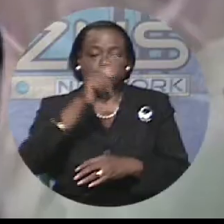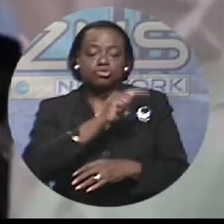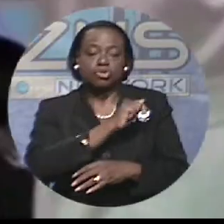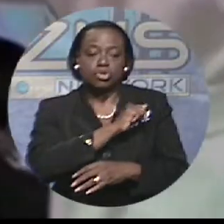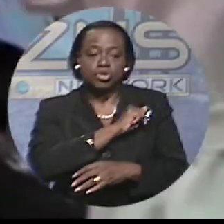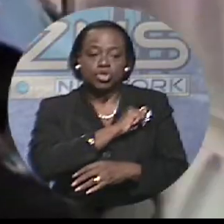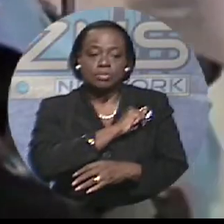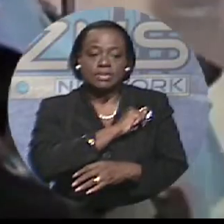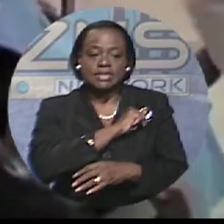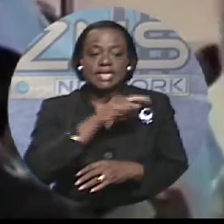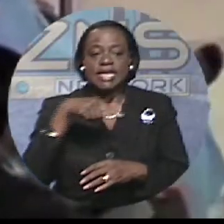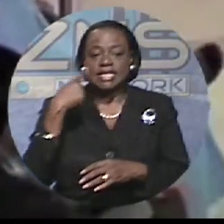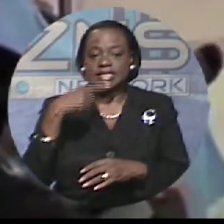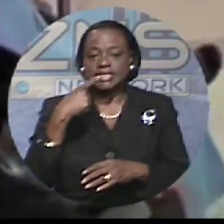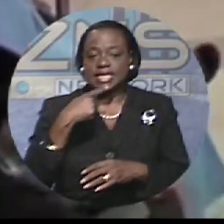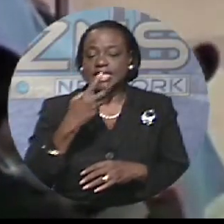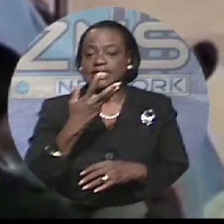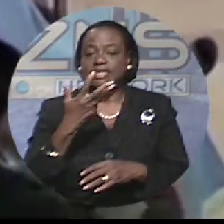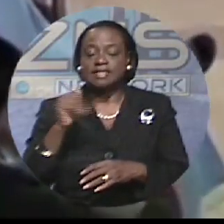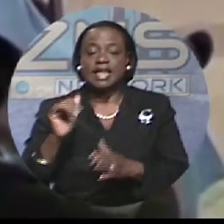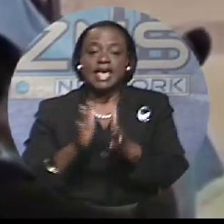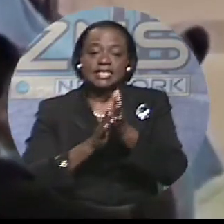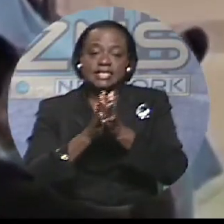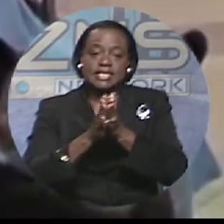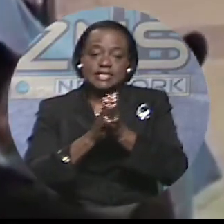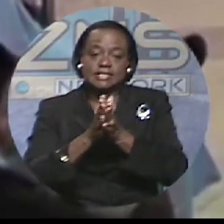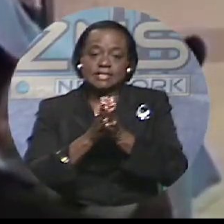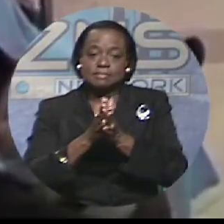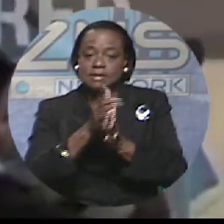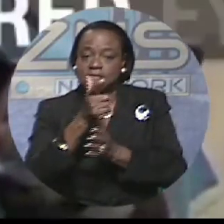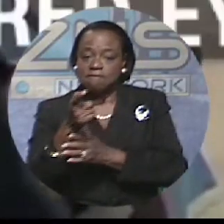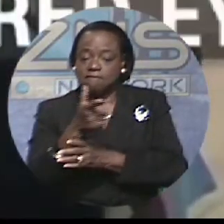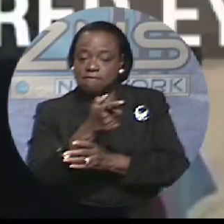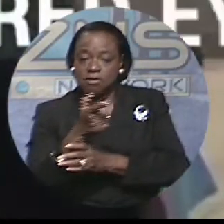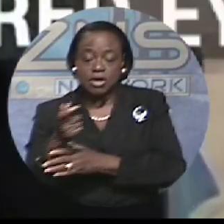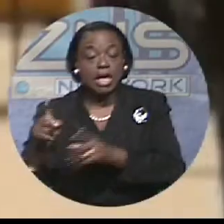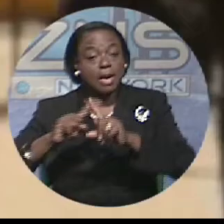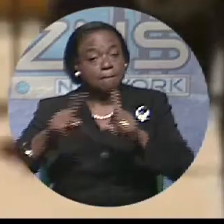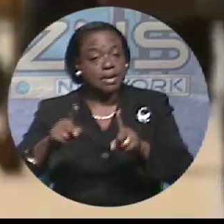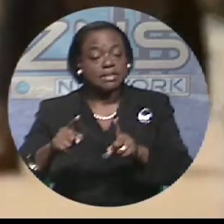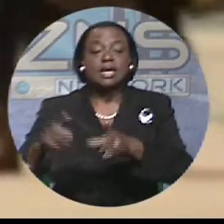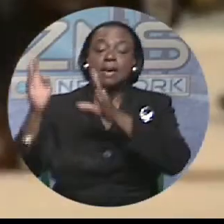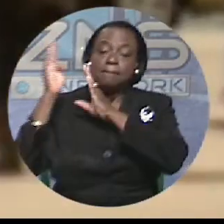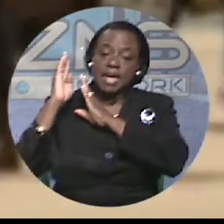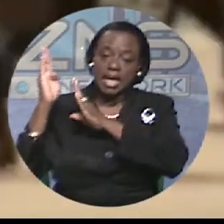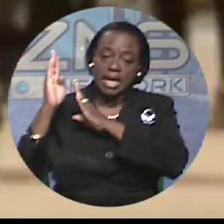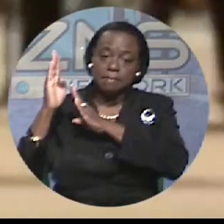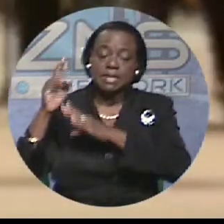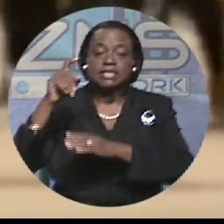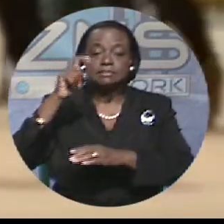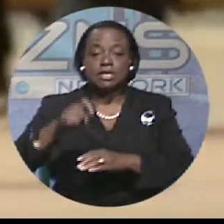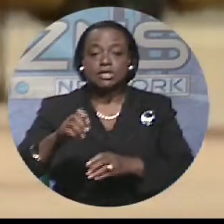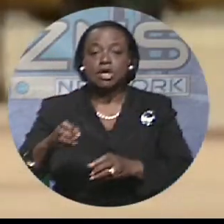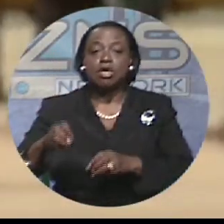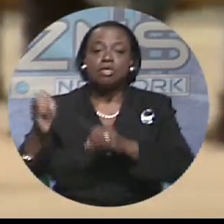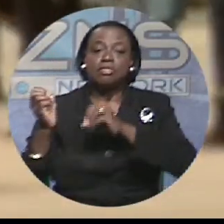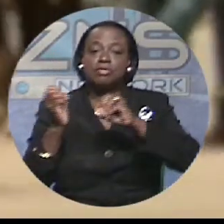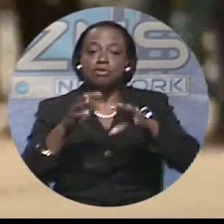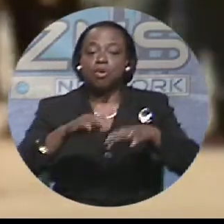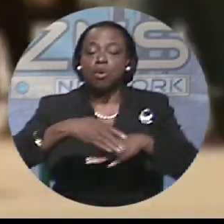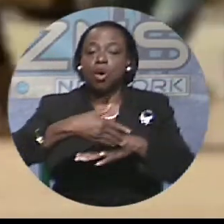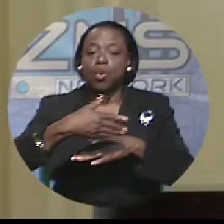exercises have been beefed up across this country, Bahamians must discard large containers of water to prevent an increase in the